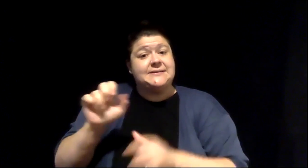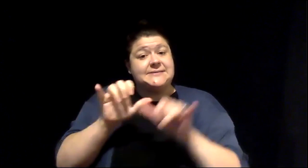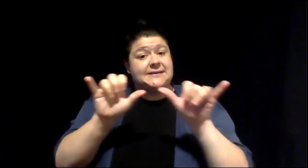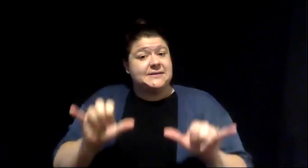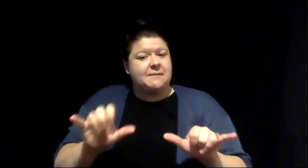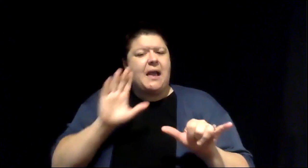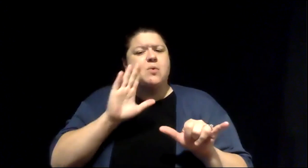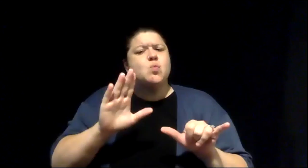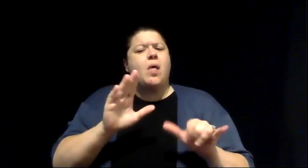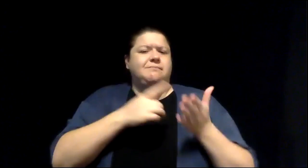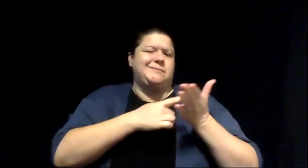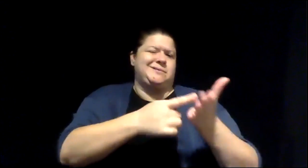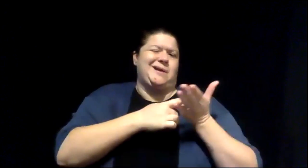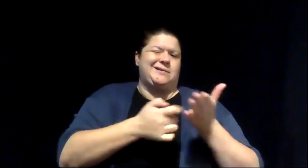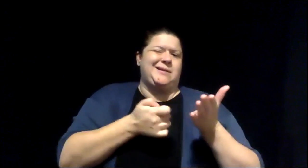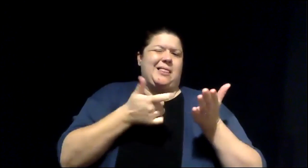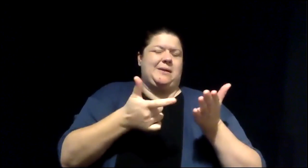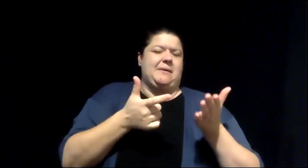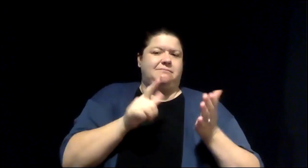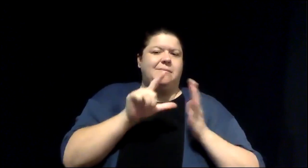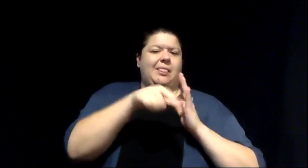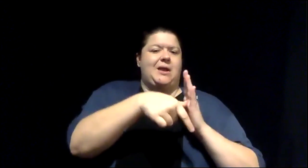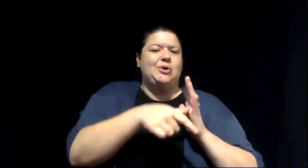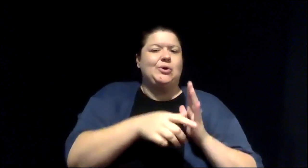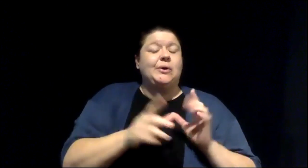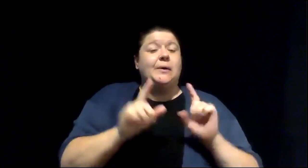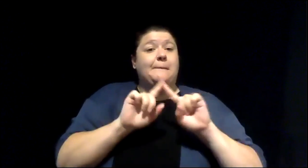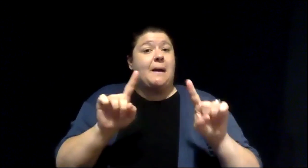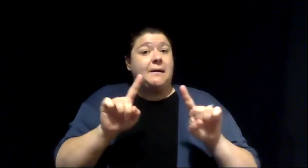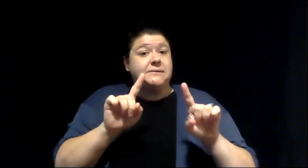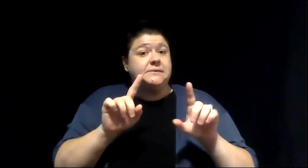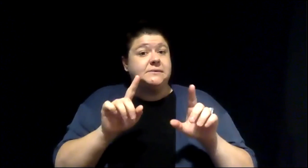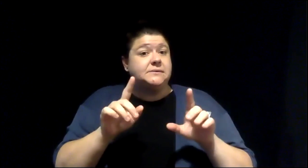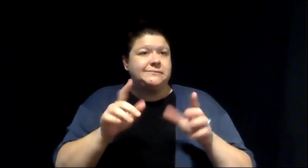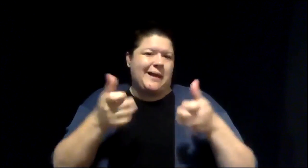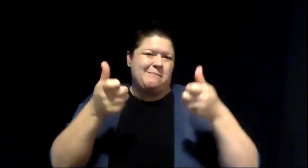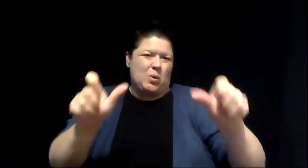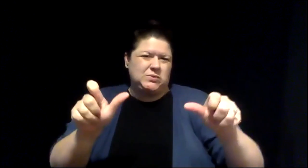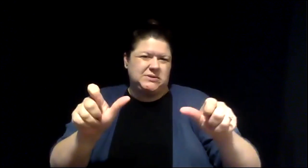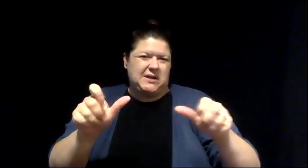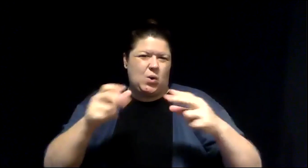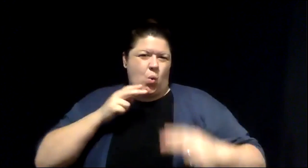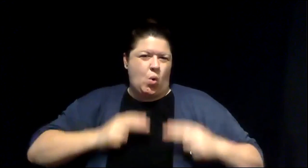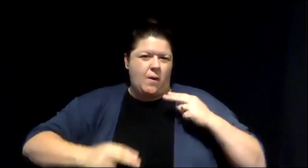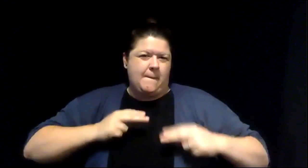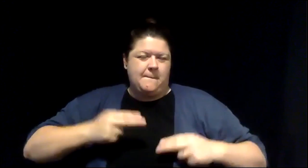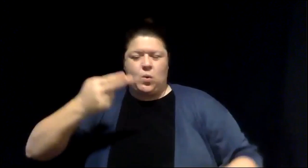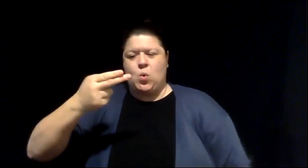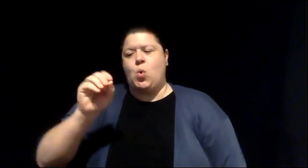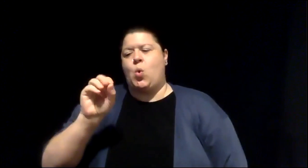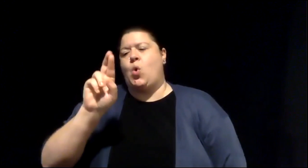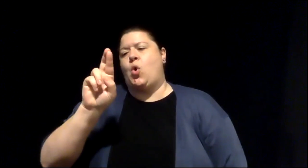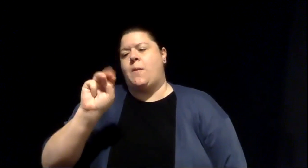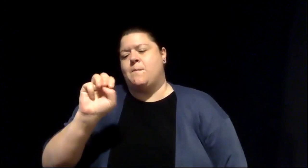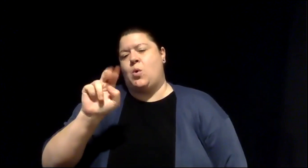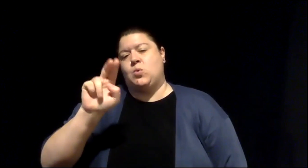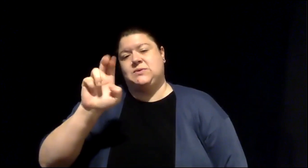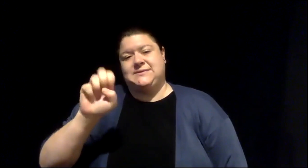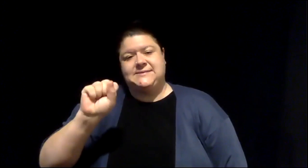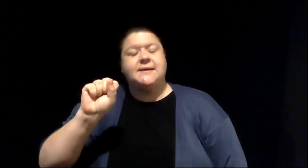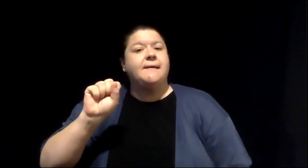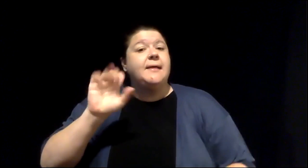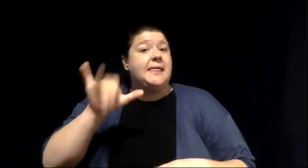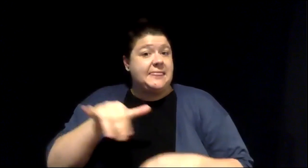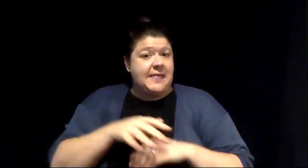didn't post anything other than the hormones, but I'll explain that to you a little bit once we get in